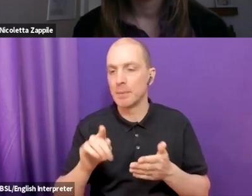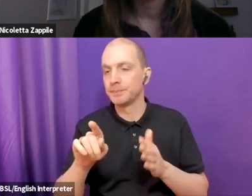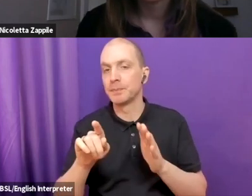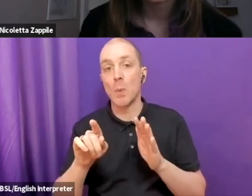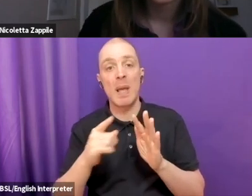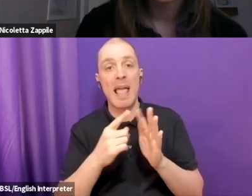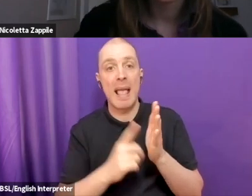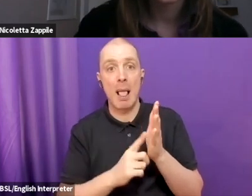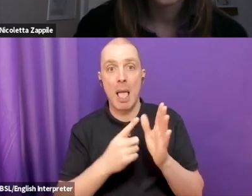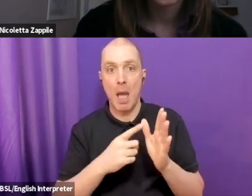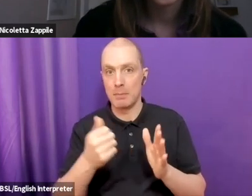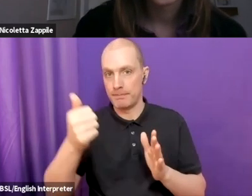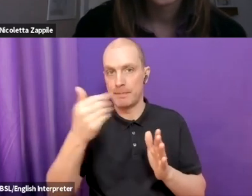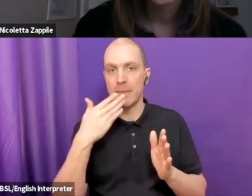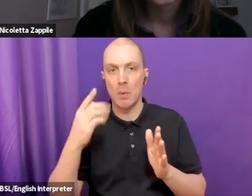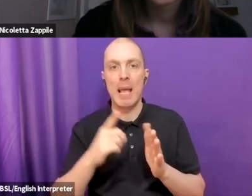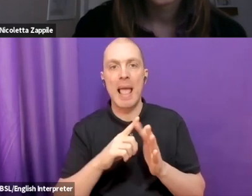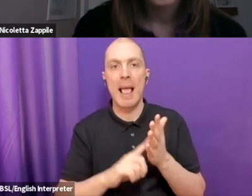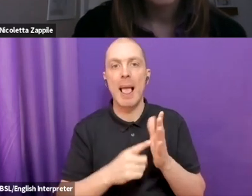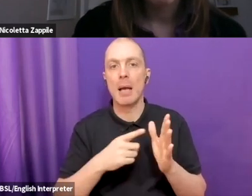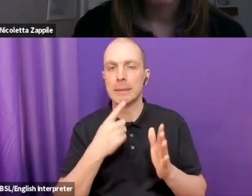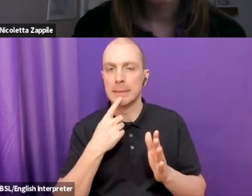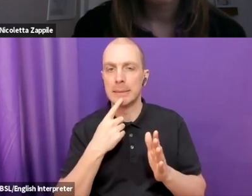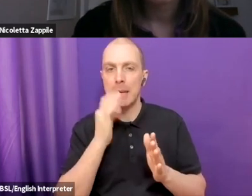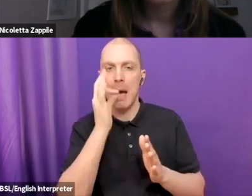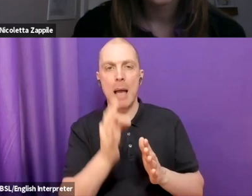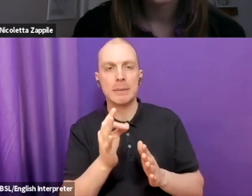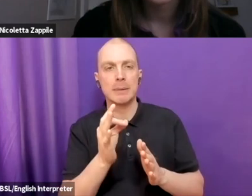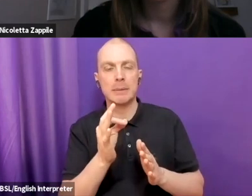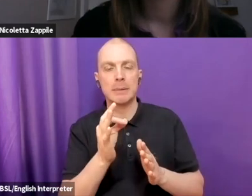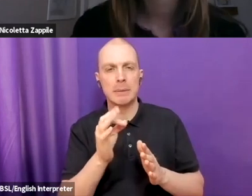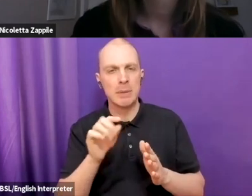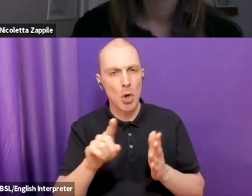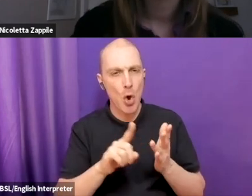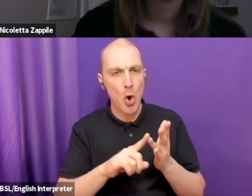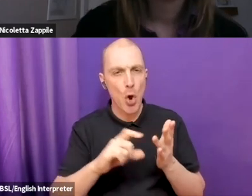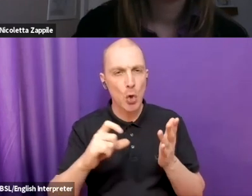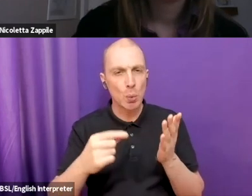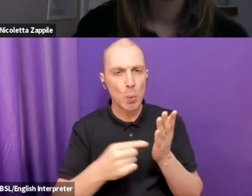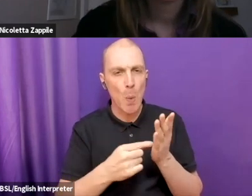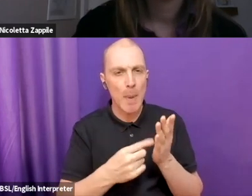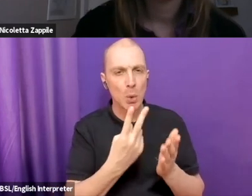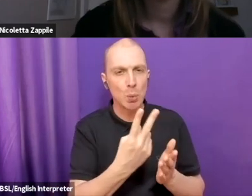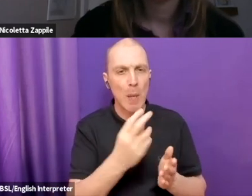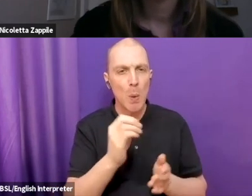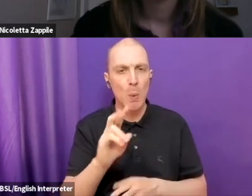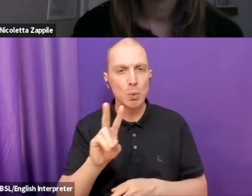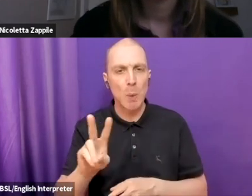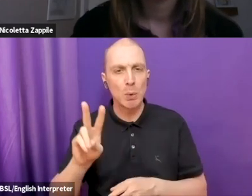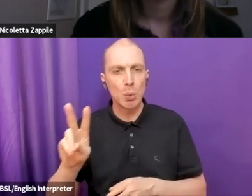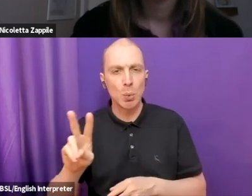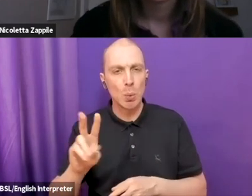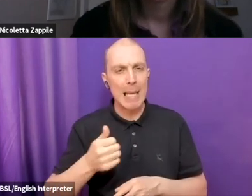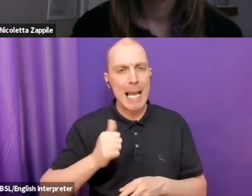you. I think that was in reference to her previous question. What was it you said would be due around October 2022? So I think I'm right in